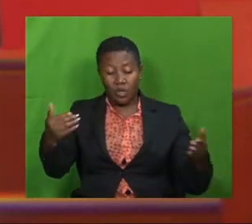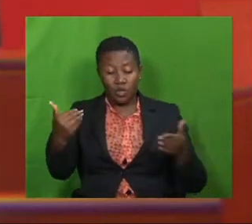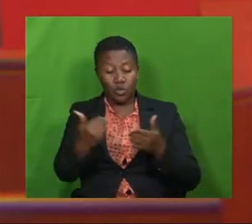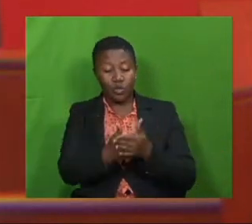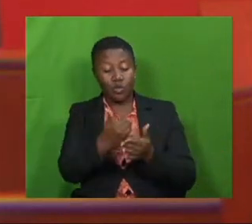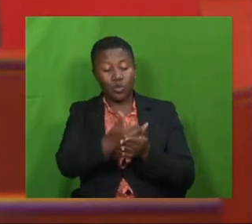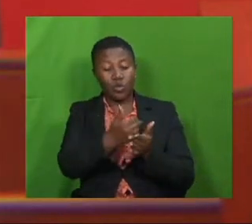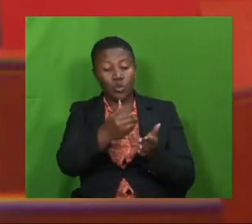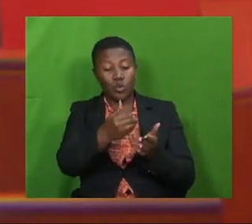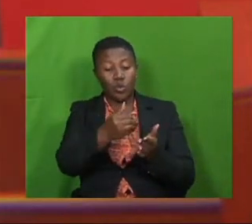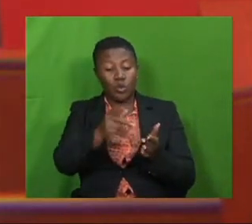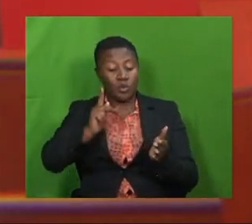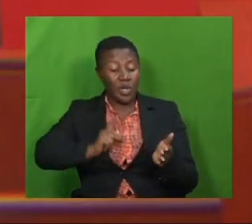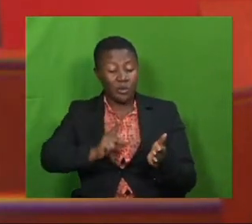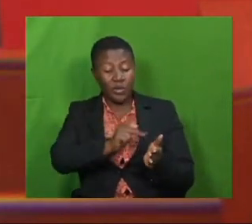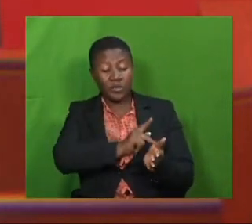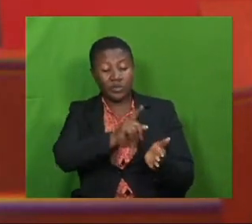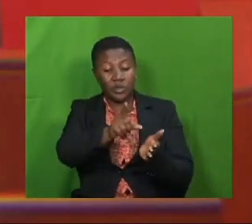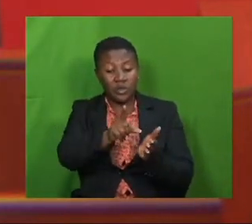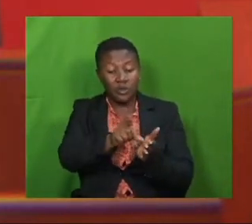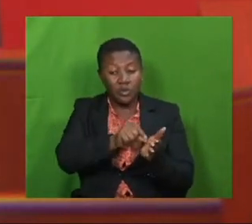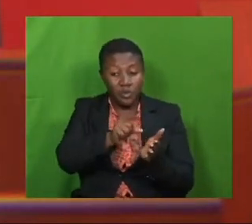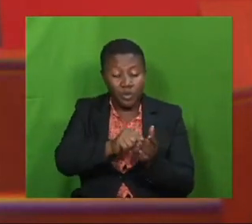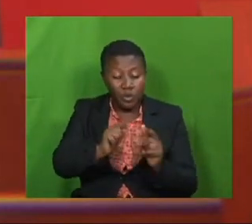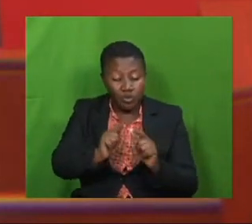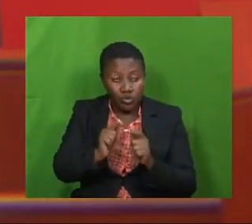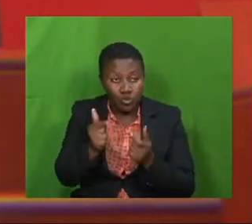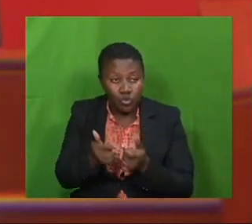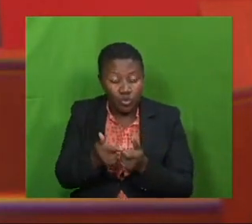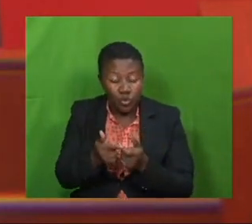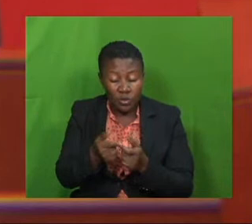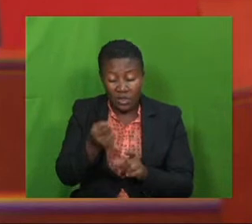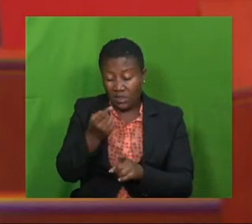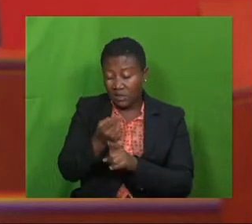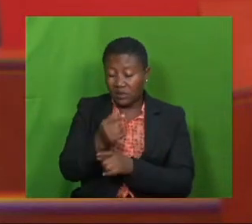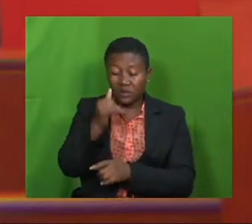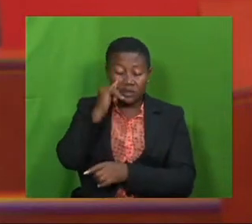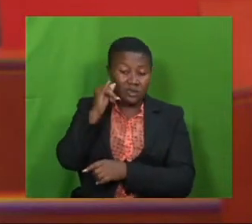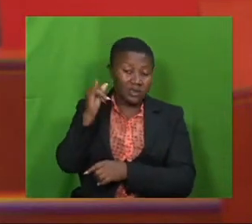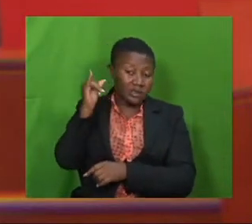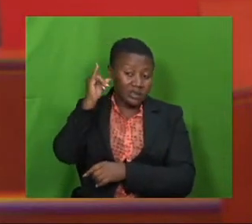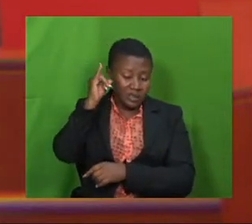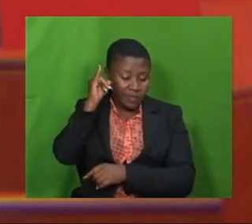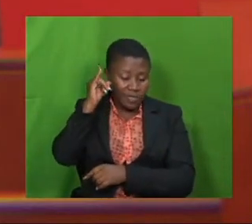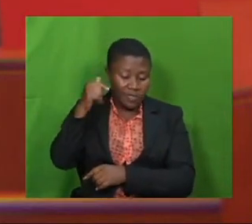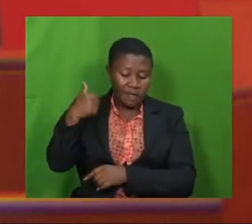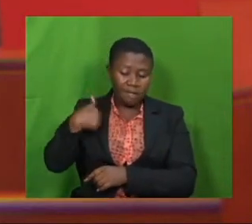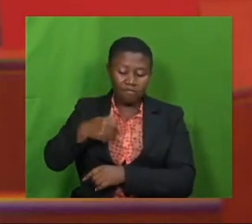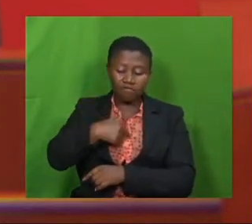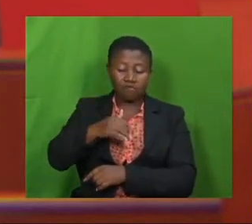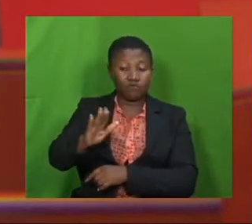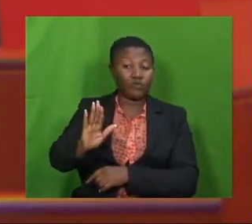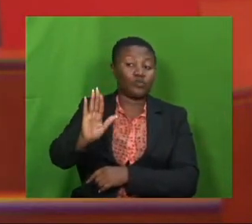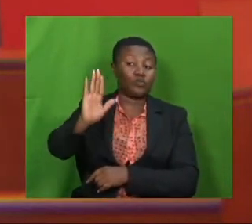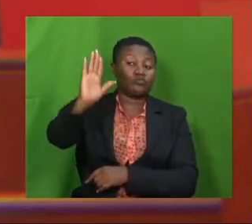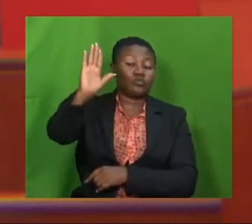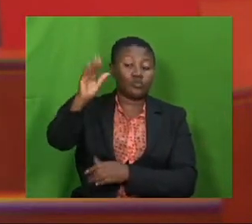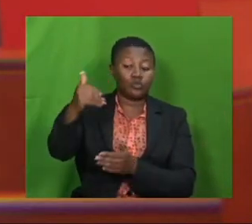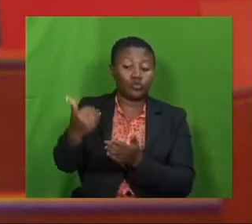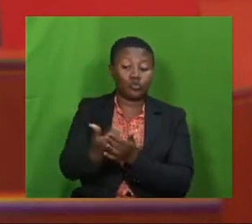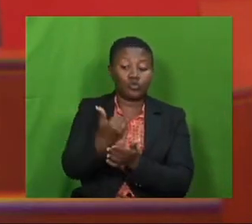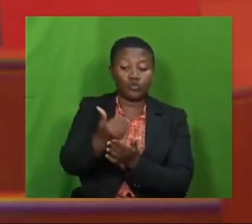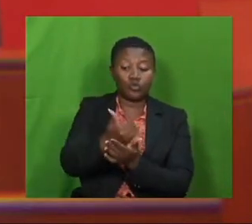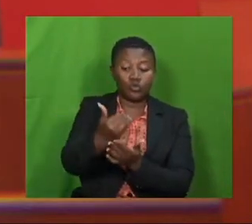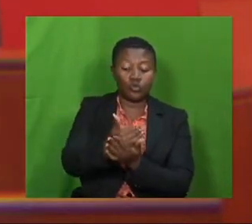corps during this meeting. Just yesterday, I also swore into office the newly elected executive